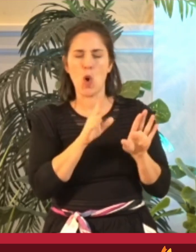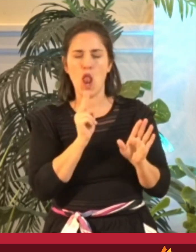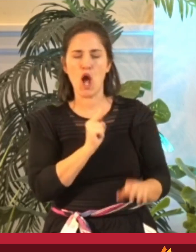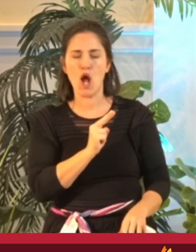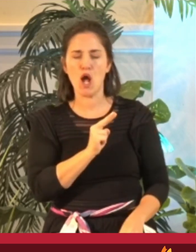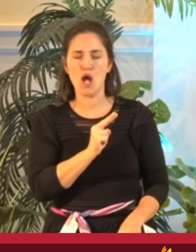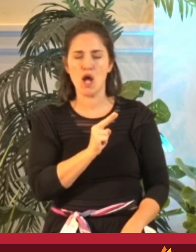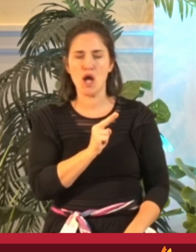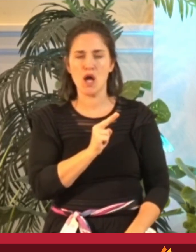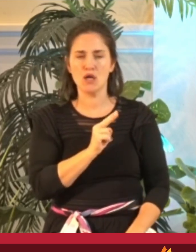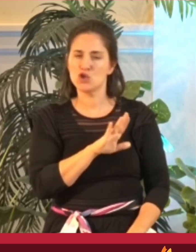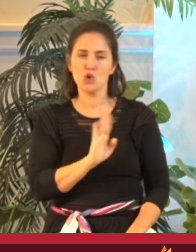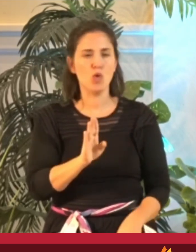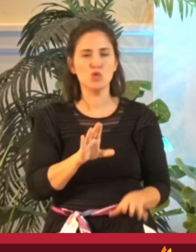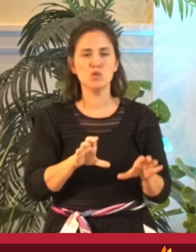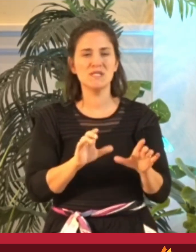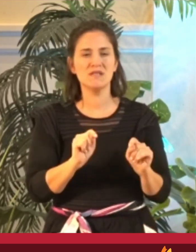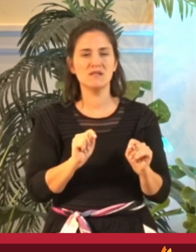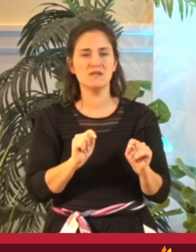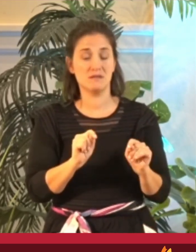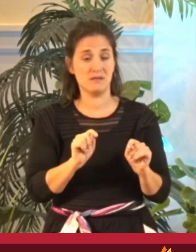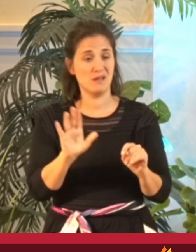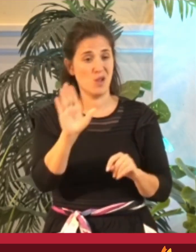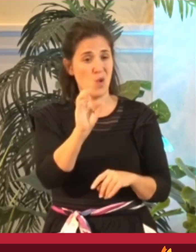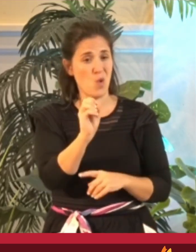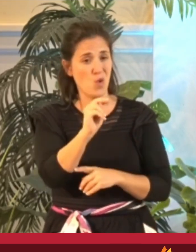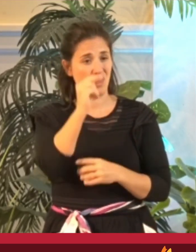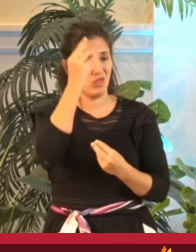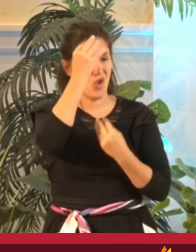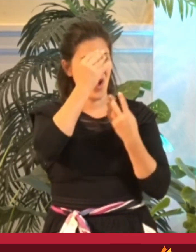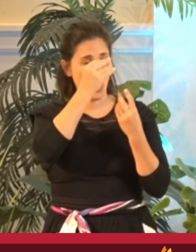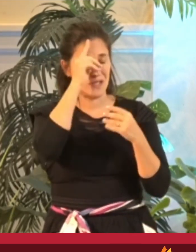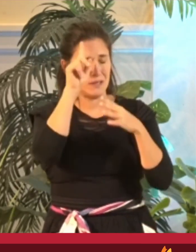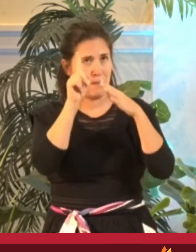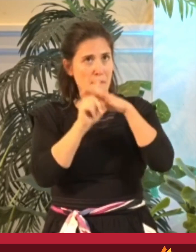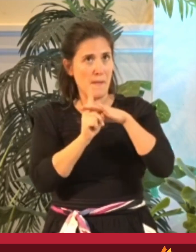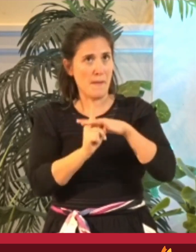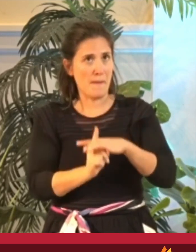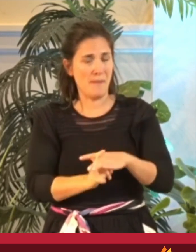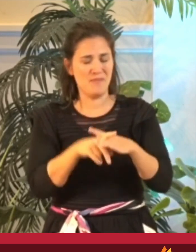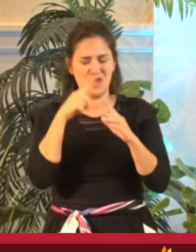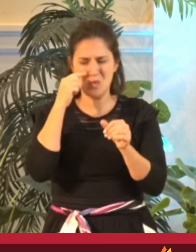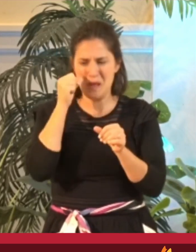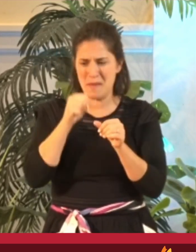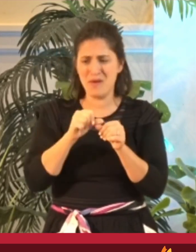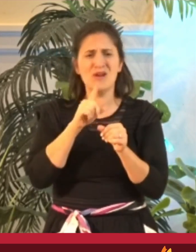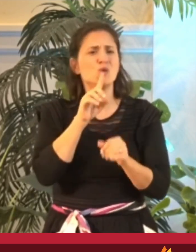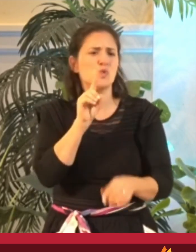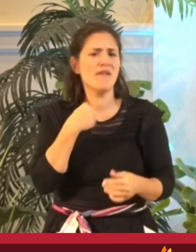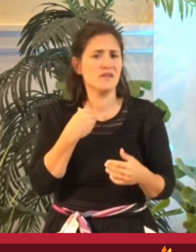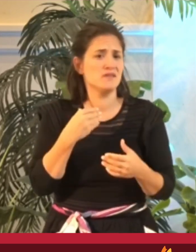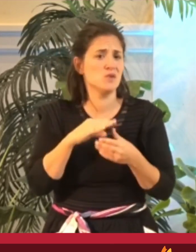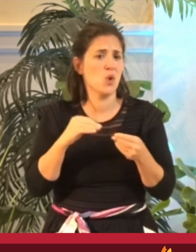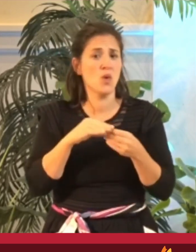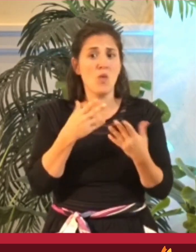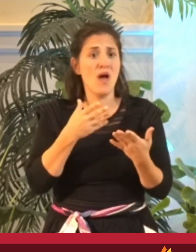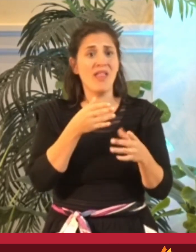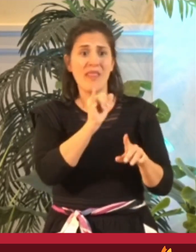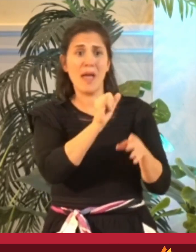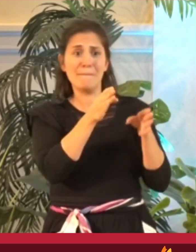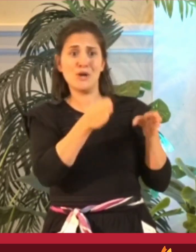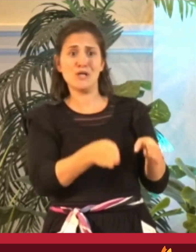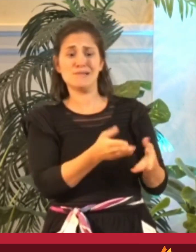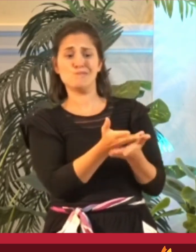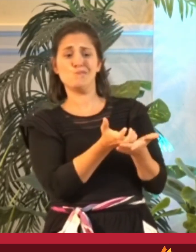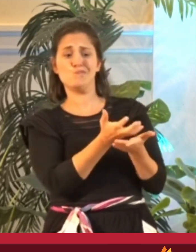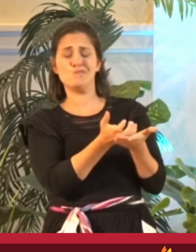it. And thoughts start rushing through your head. You remember the stories about some panhandlers making